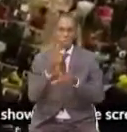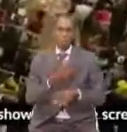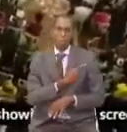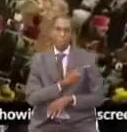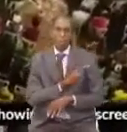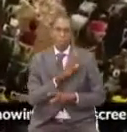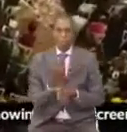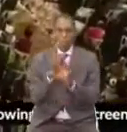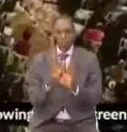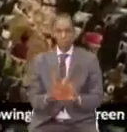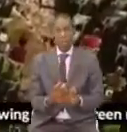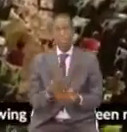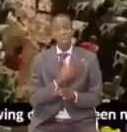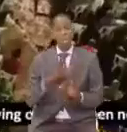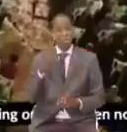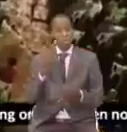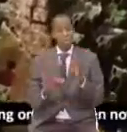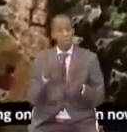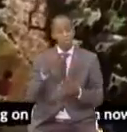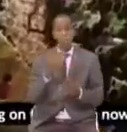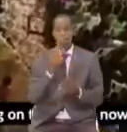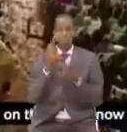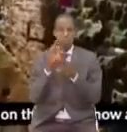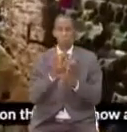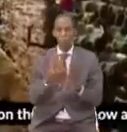for the sick. As Pastor says, taking over now.